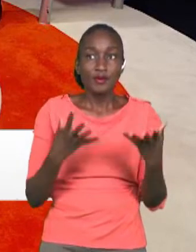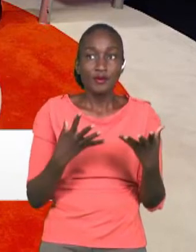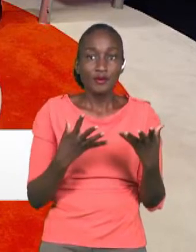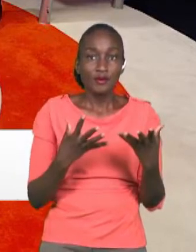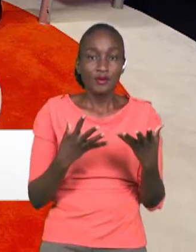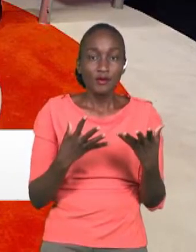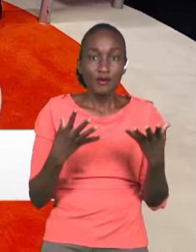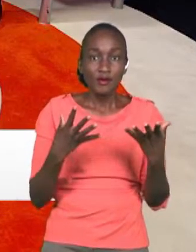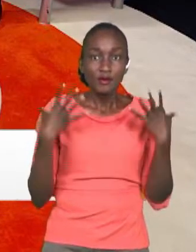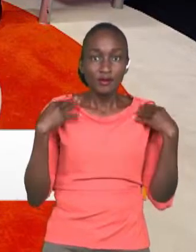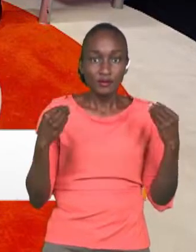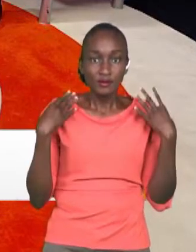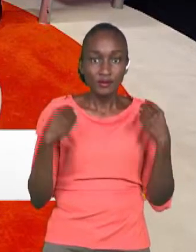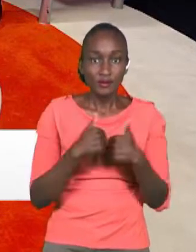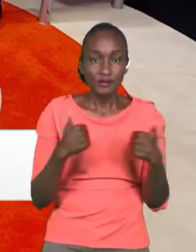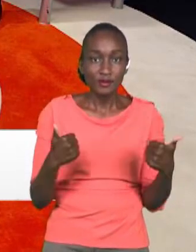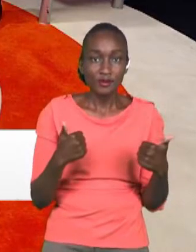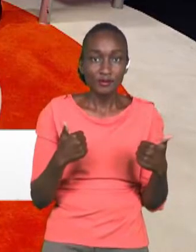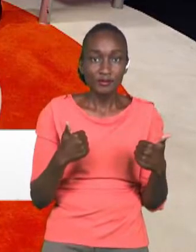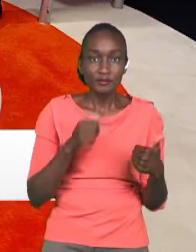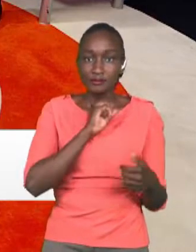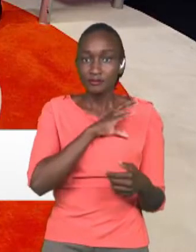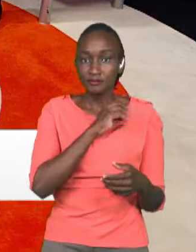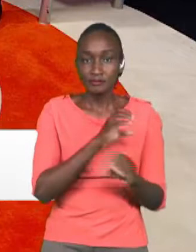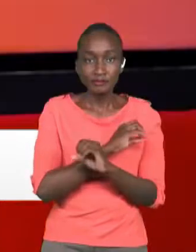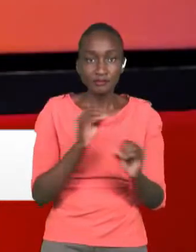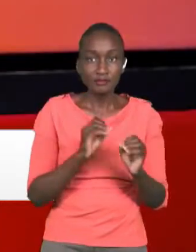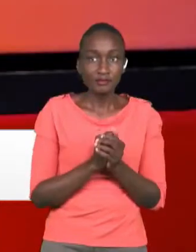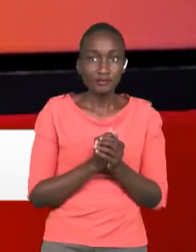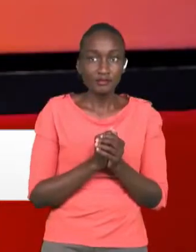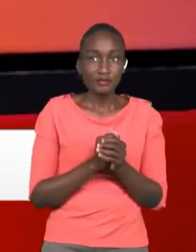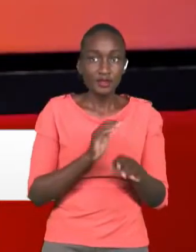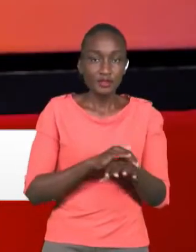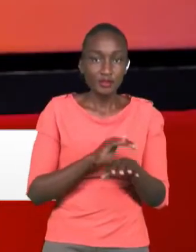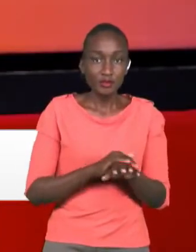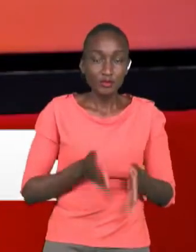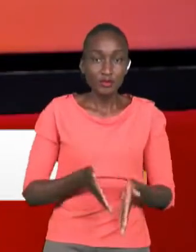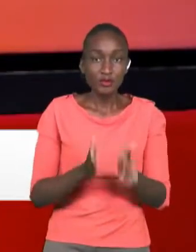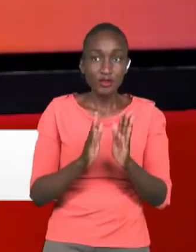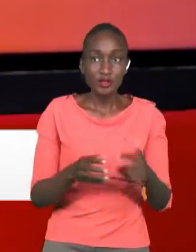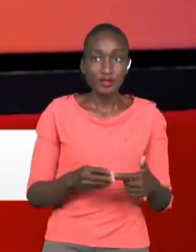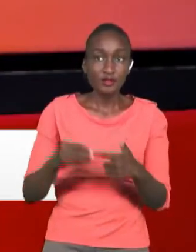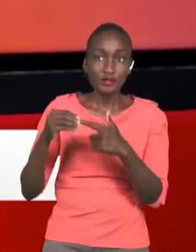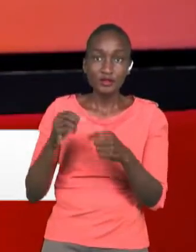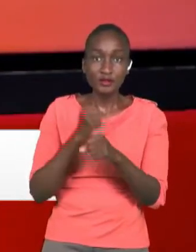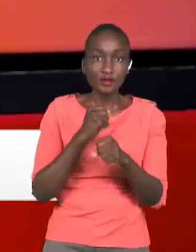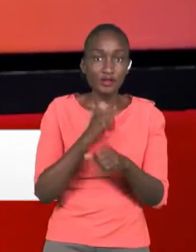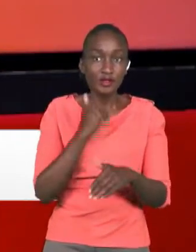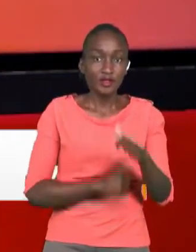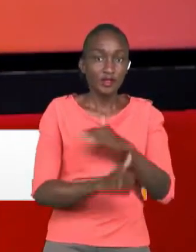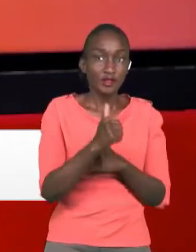calm. There's no anxiety, you know, and it's a great benefit, yeah. Especially working under, you